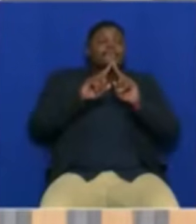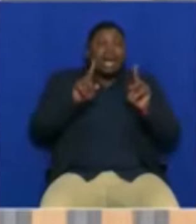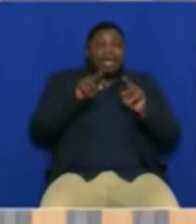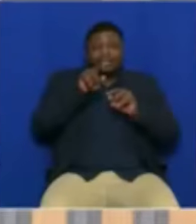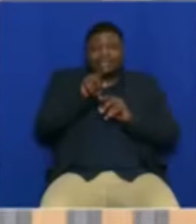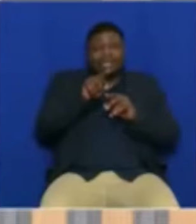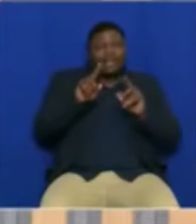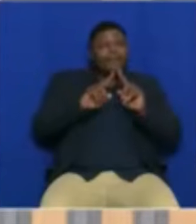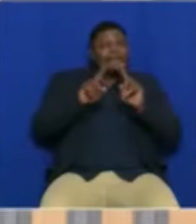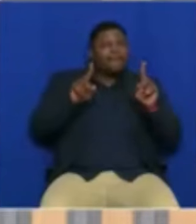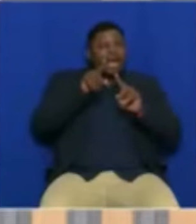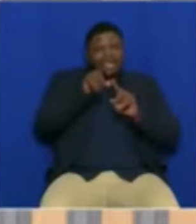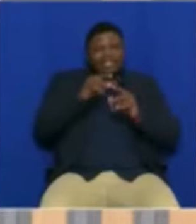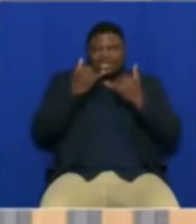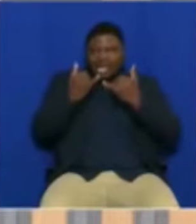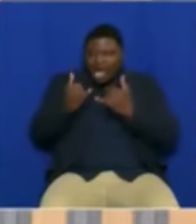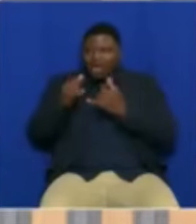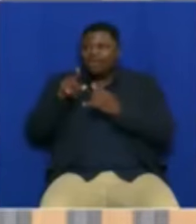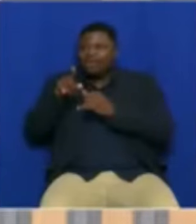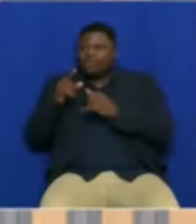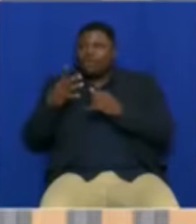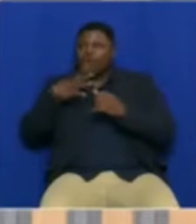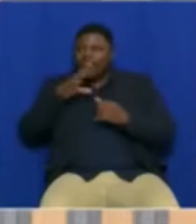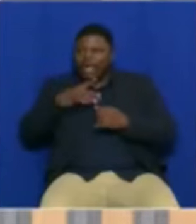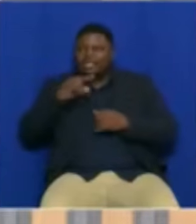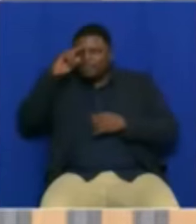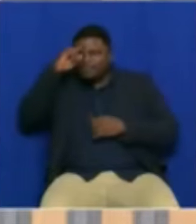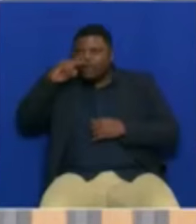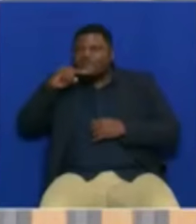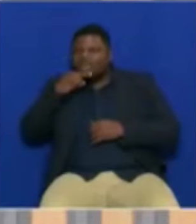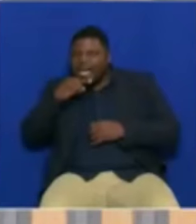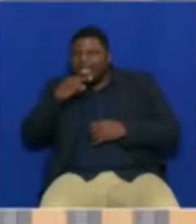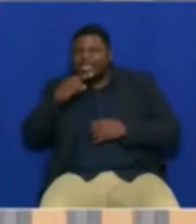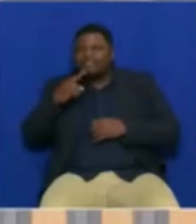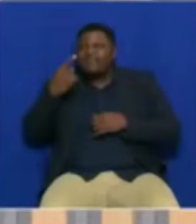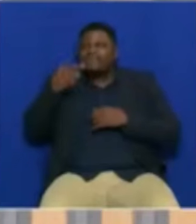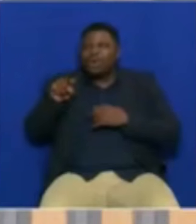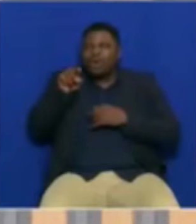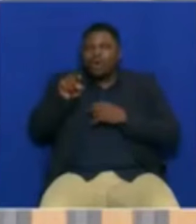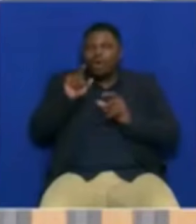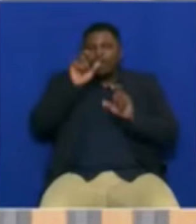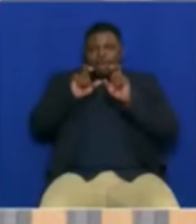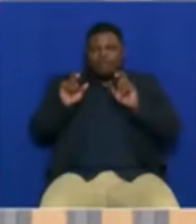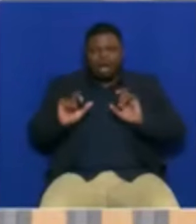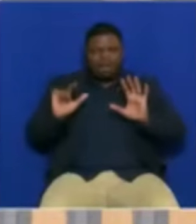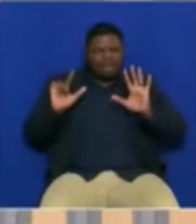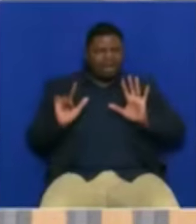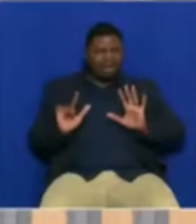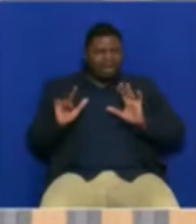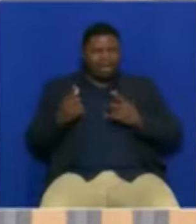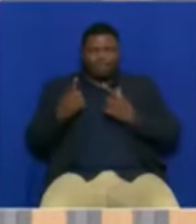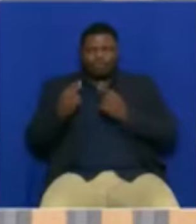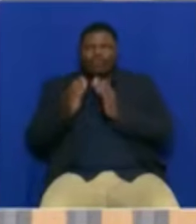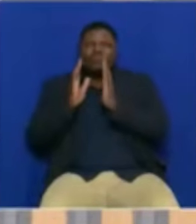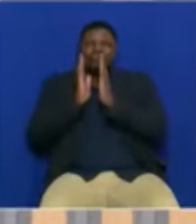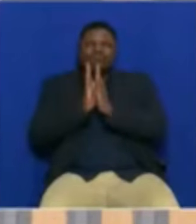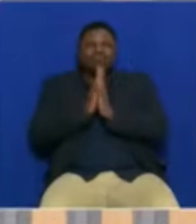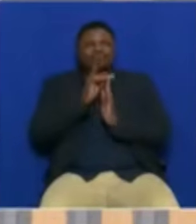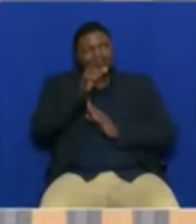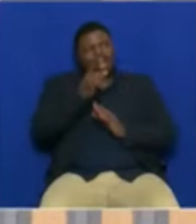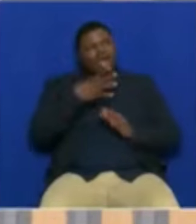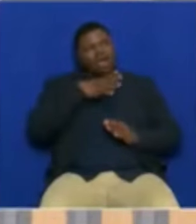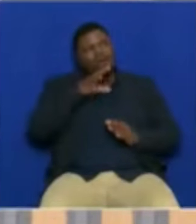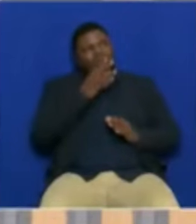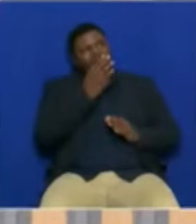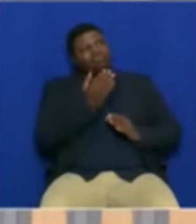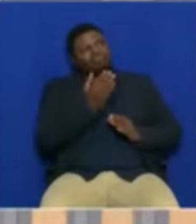and so on would be something ancillary to what had been referred in terms of Section 27. That I